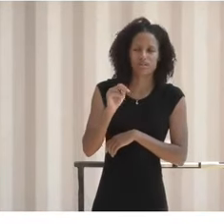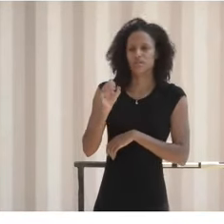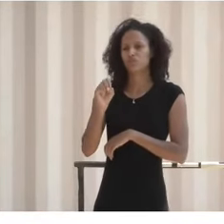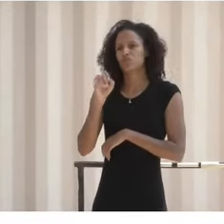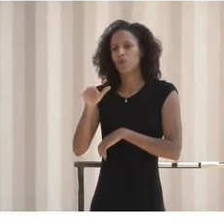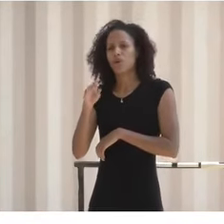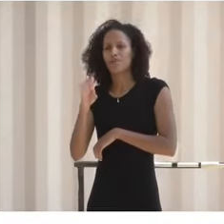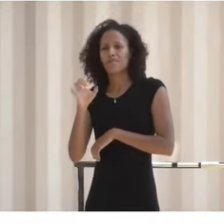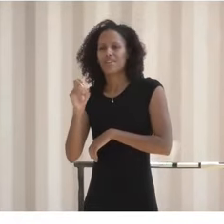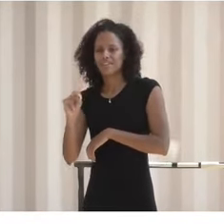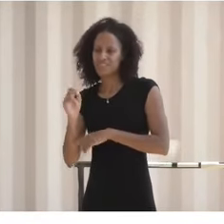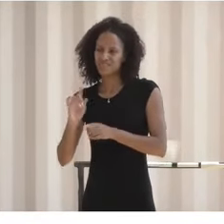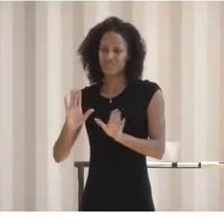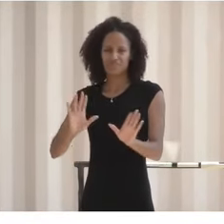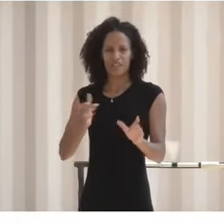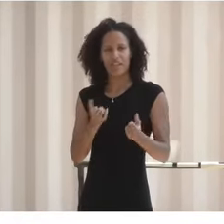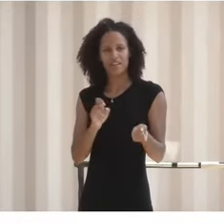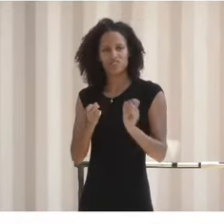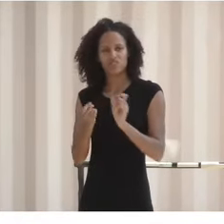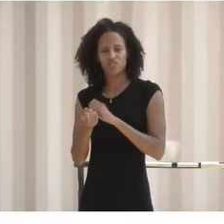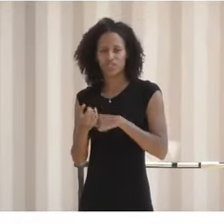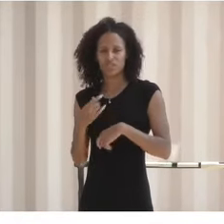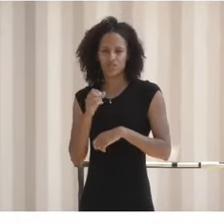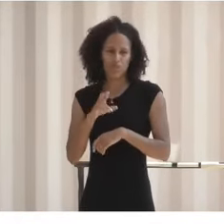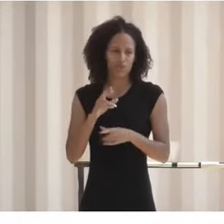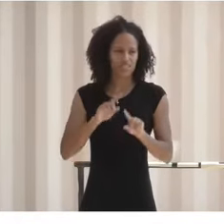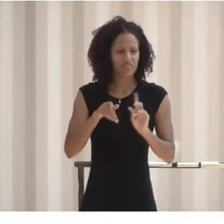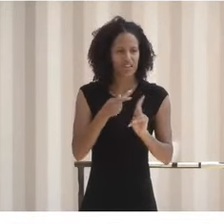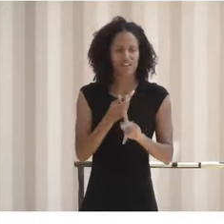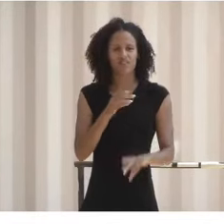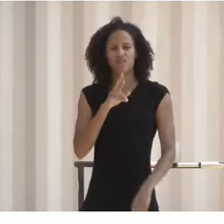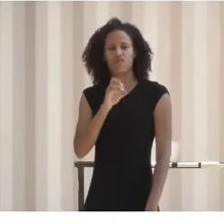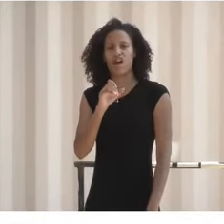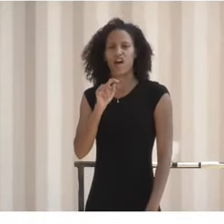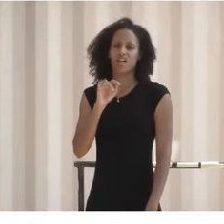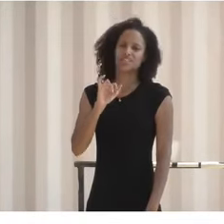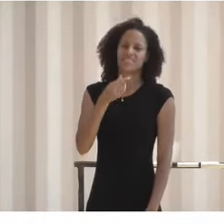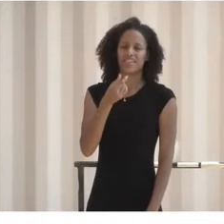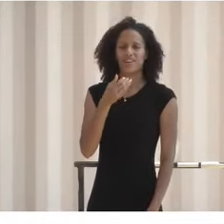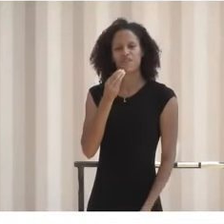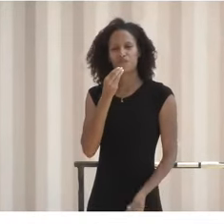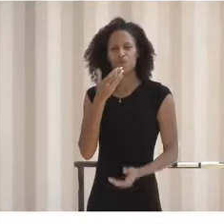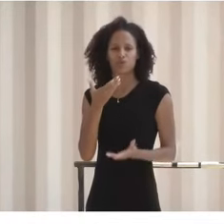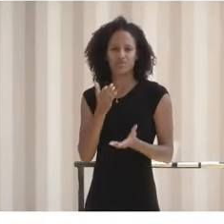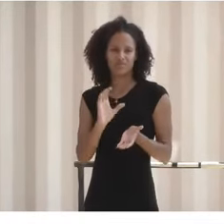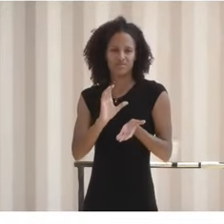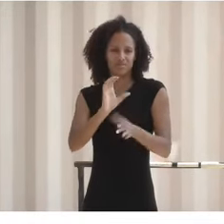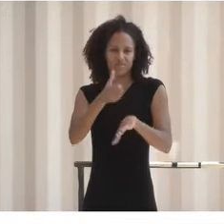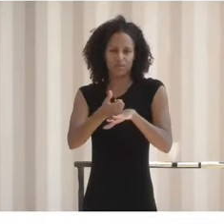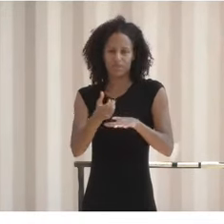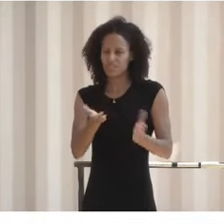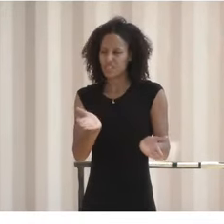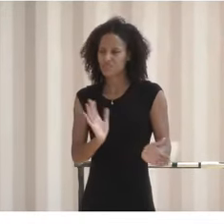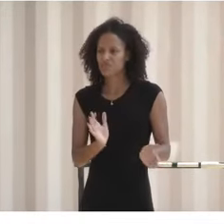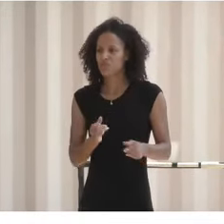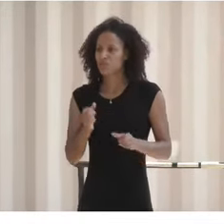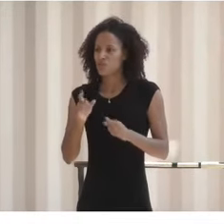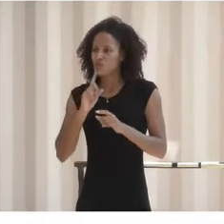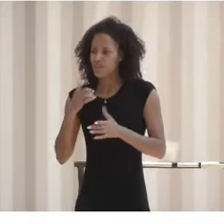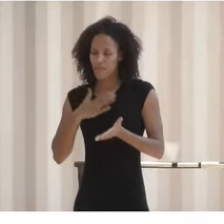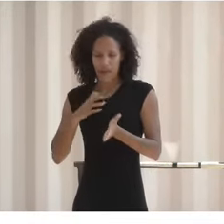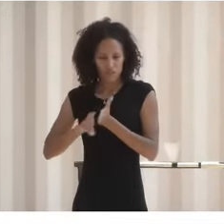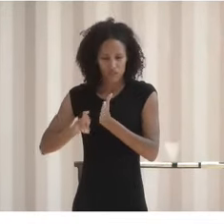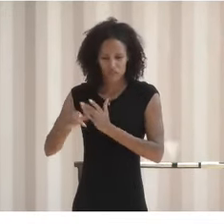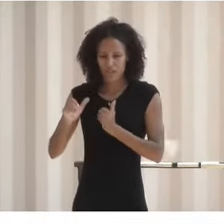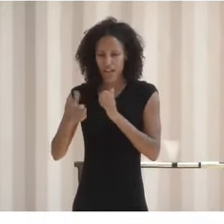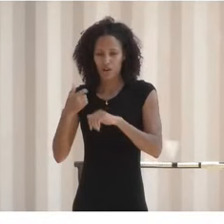to, you know, healthy, thriving food forests? So silviculture and a lot of the work I do is focused on how to make this